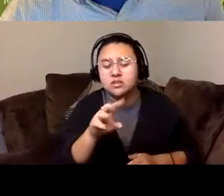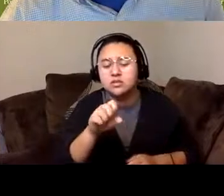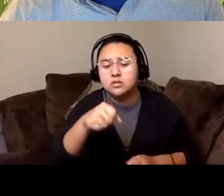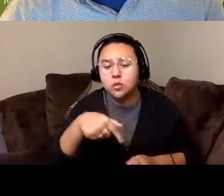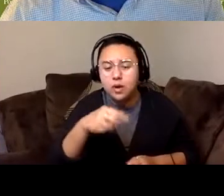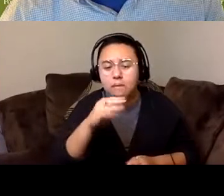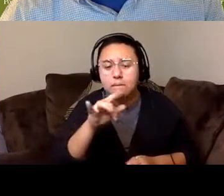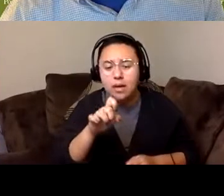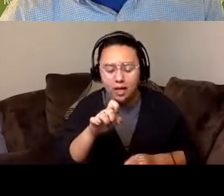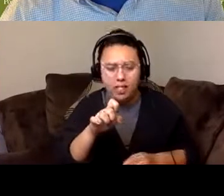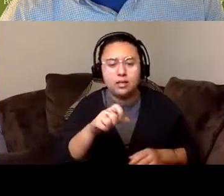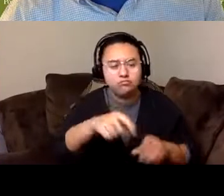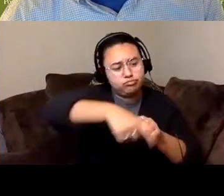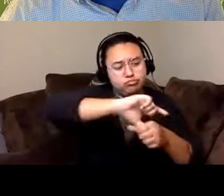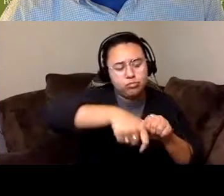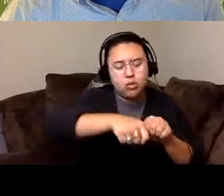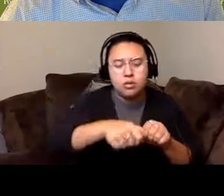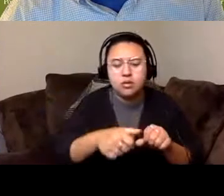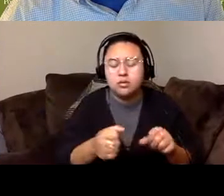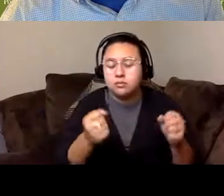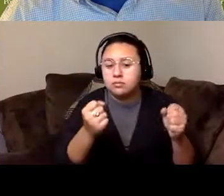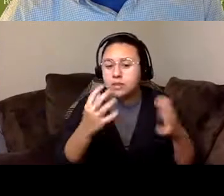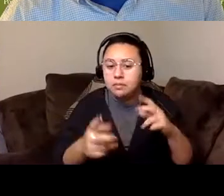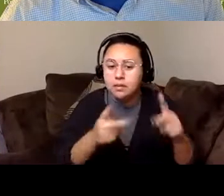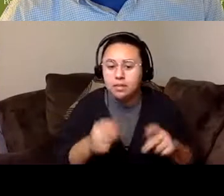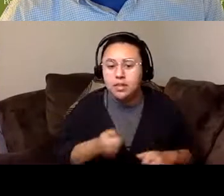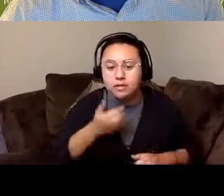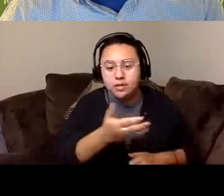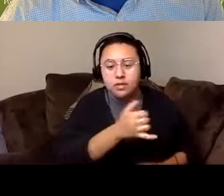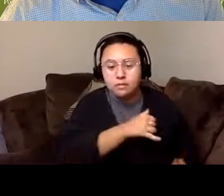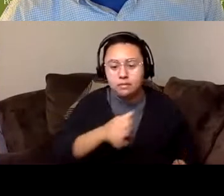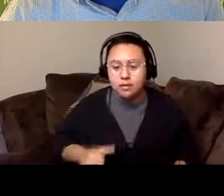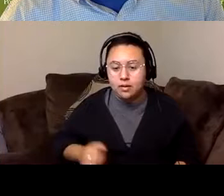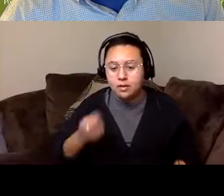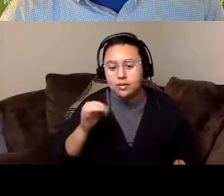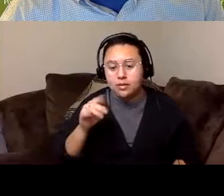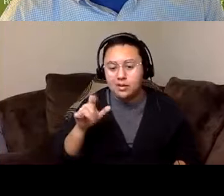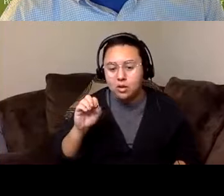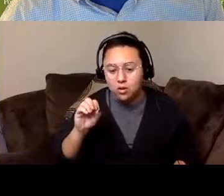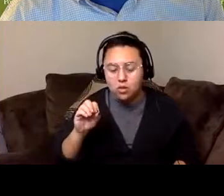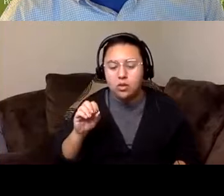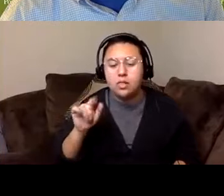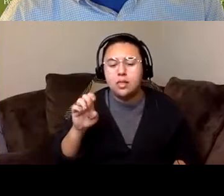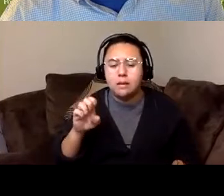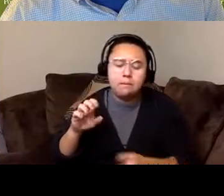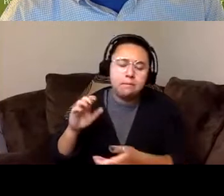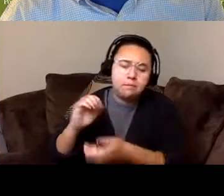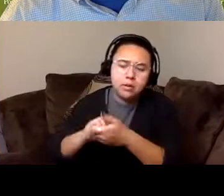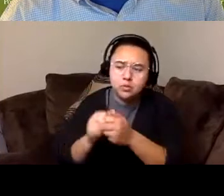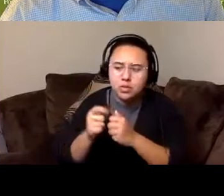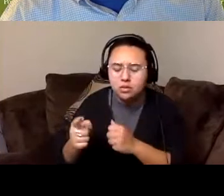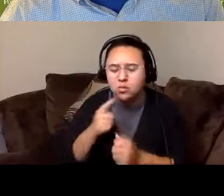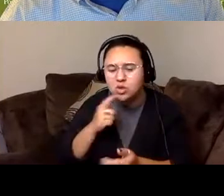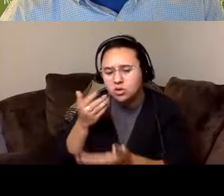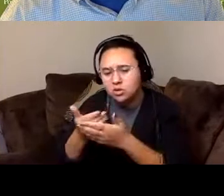is a city with high density, and it has a mayor, Mayor Hidalgo, whom Lyme partners with quite closely,